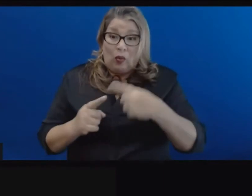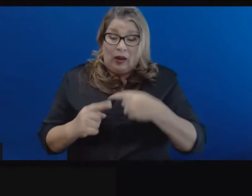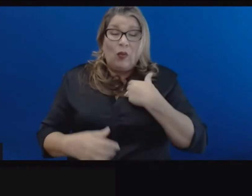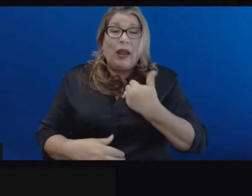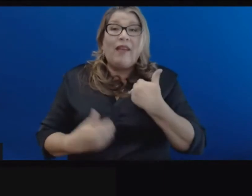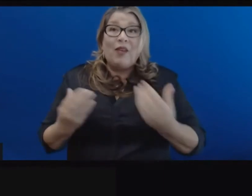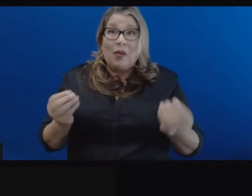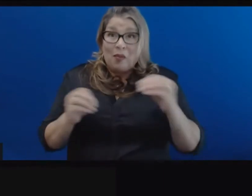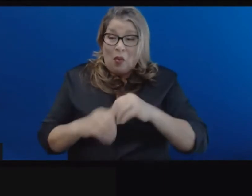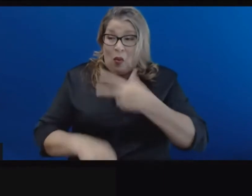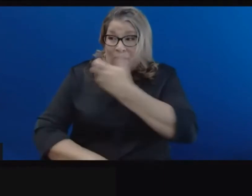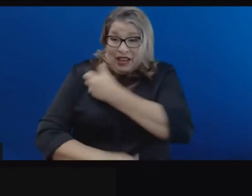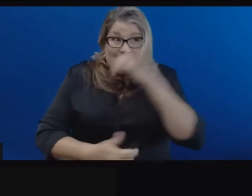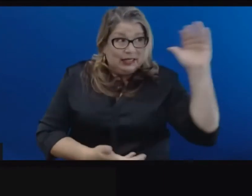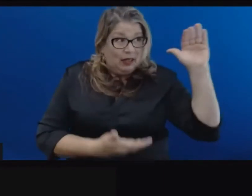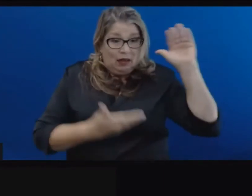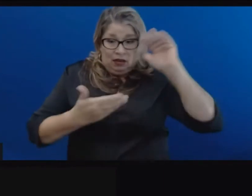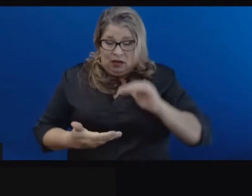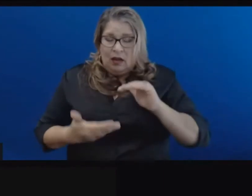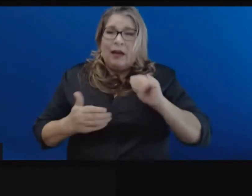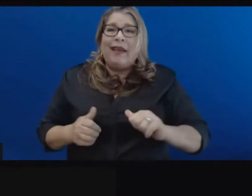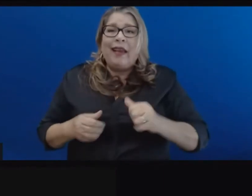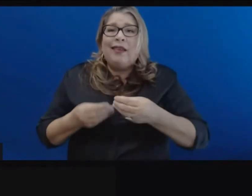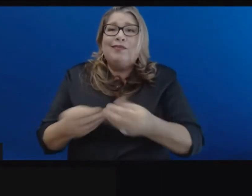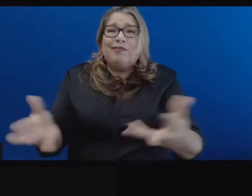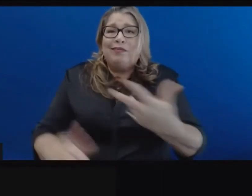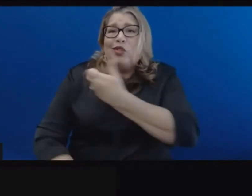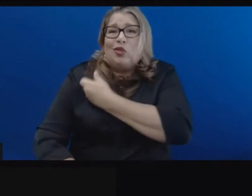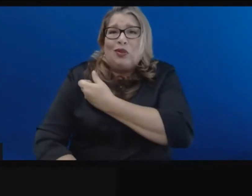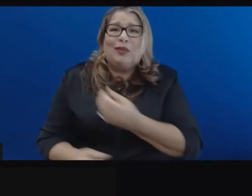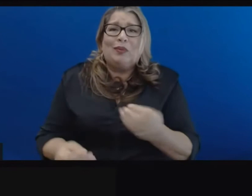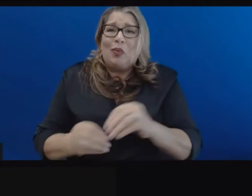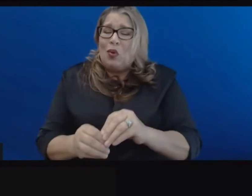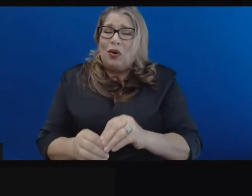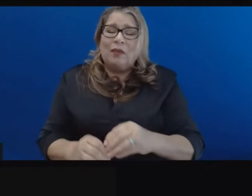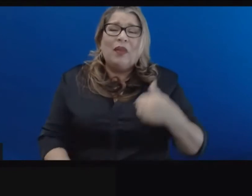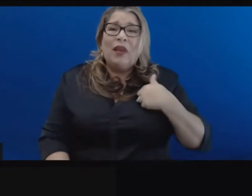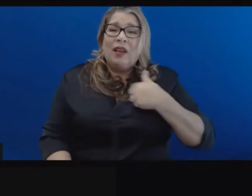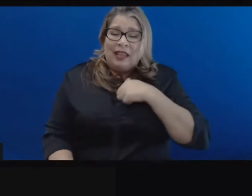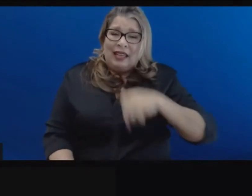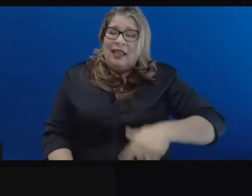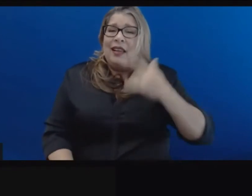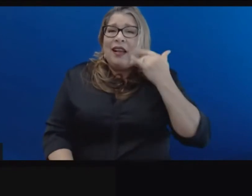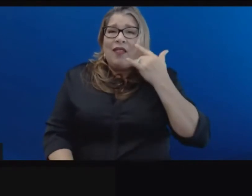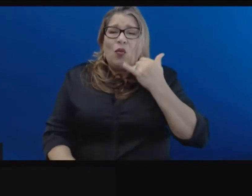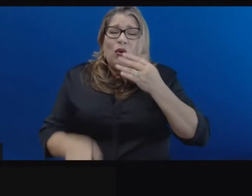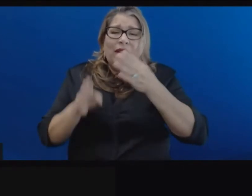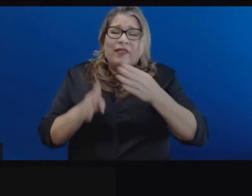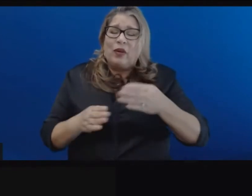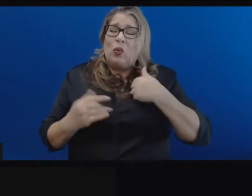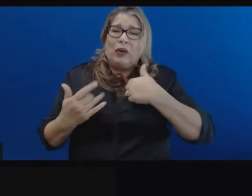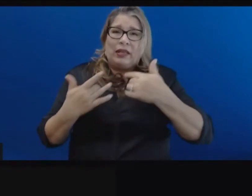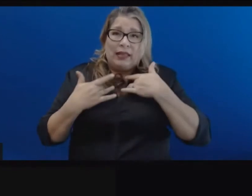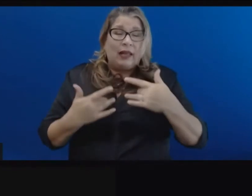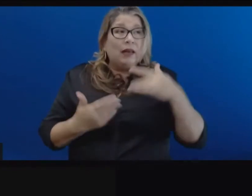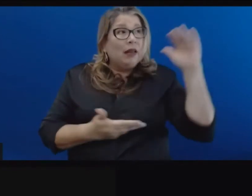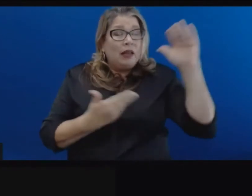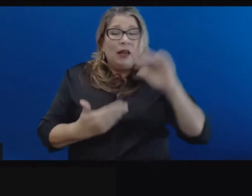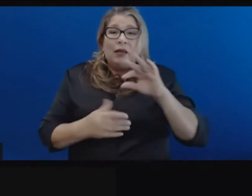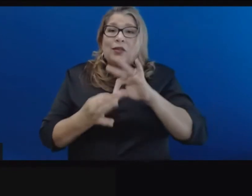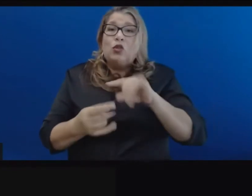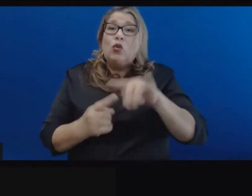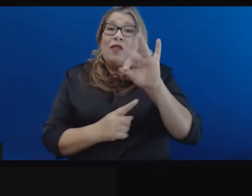easier. California has always stood up strong in the face of flu and getting vaccines out there quickly to lots and lots